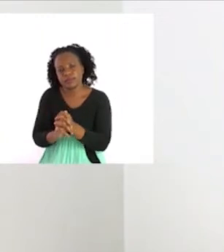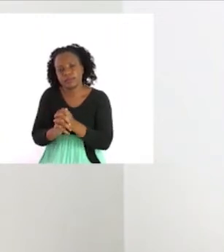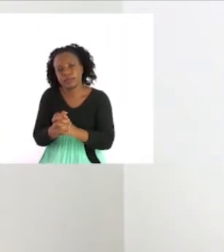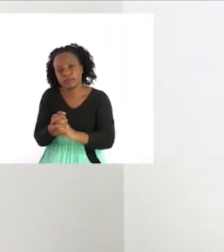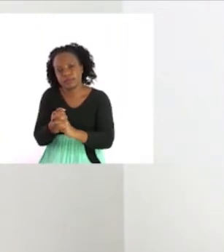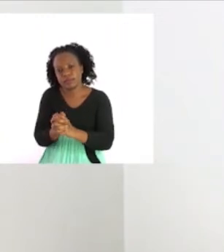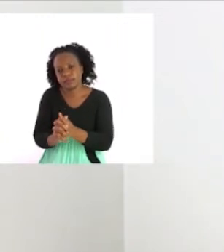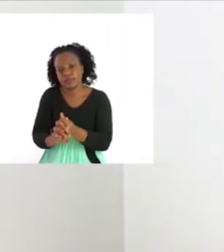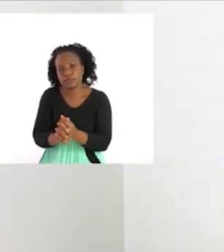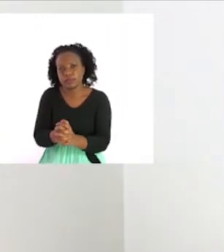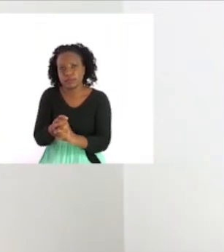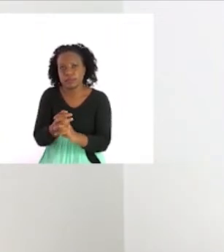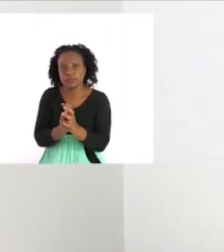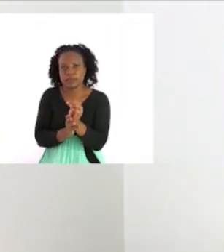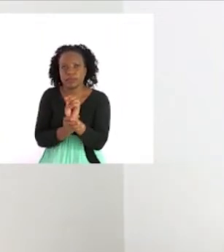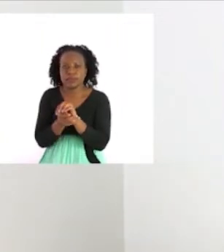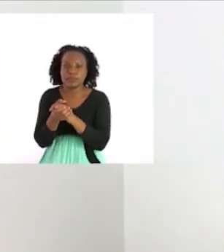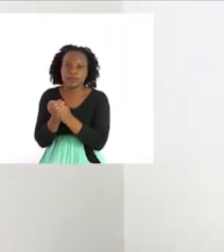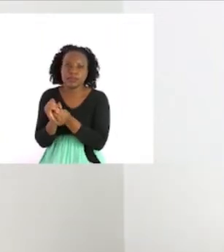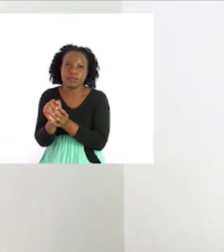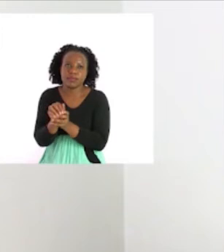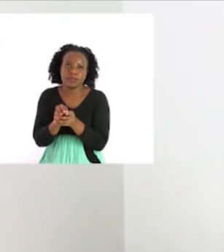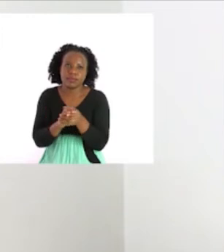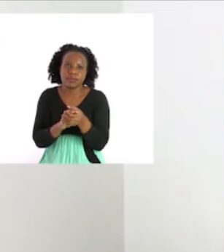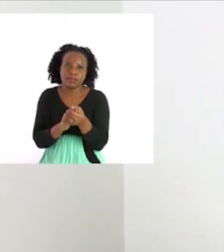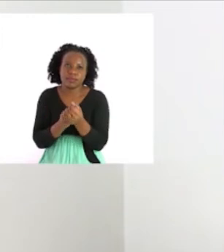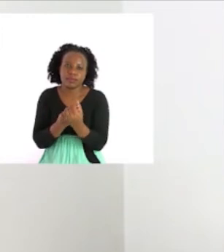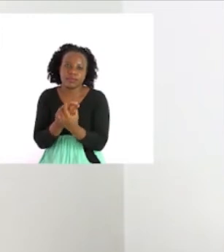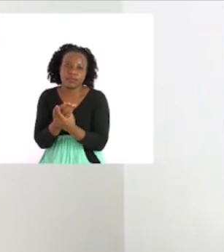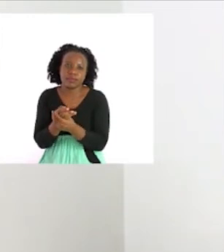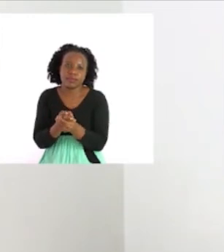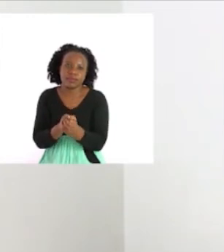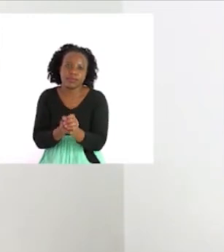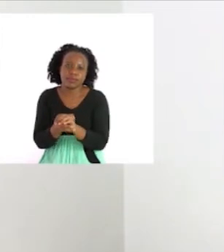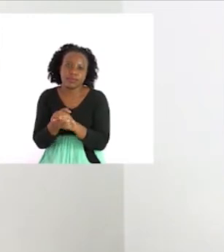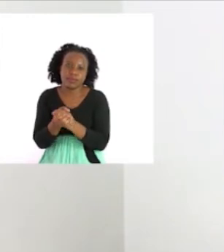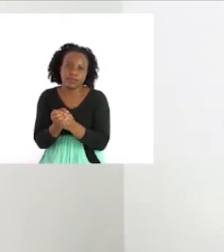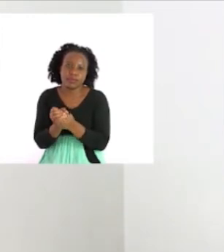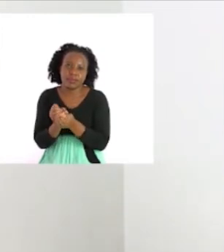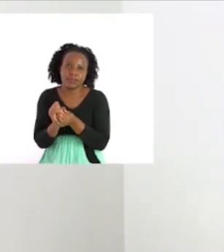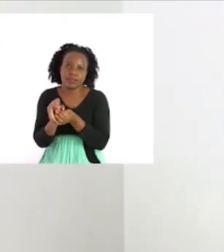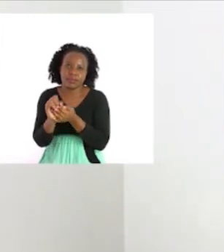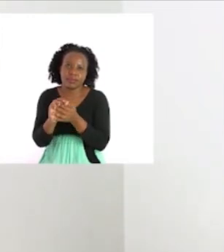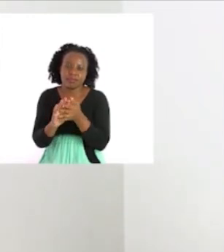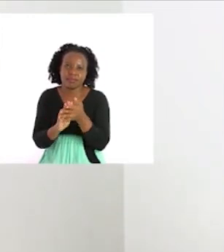in between our fingers. There we go.